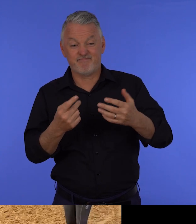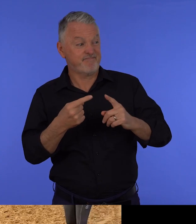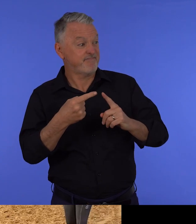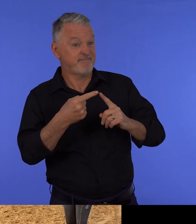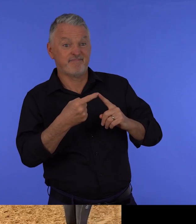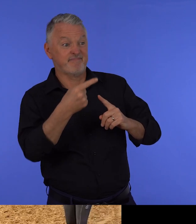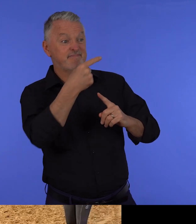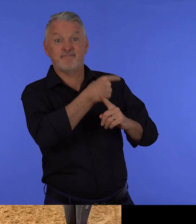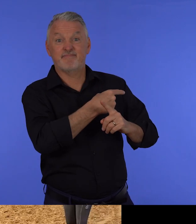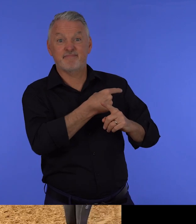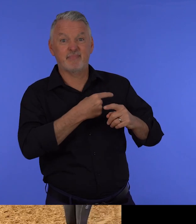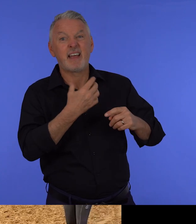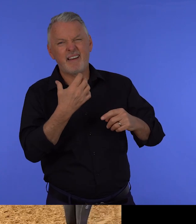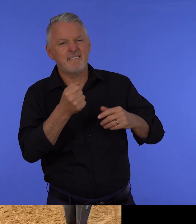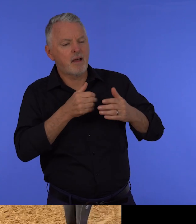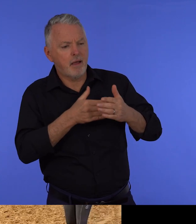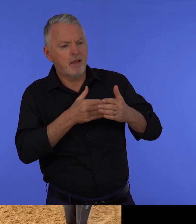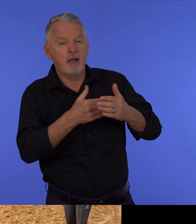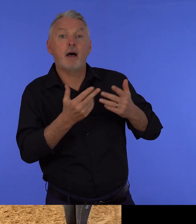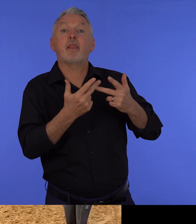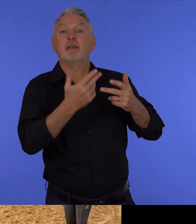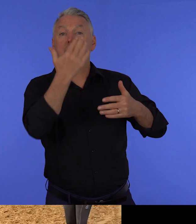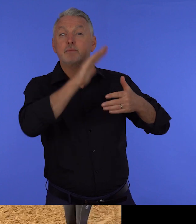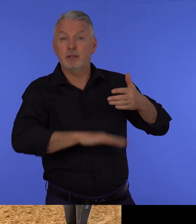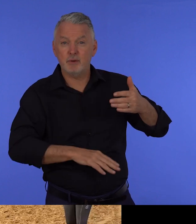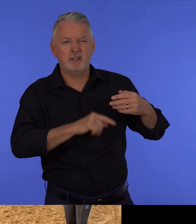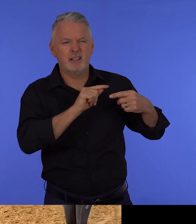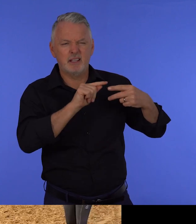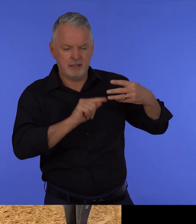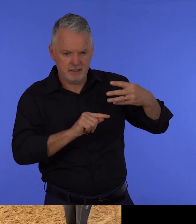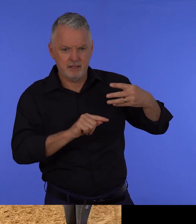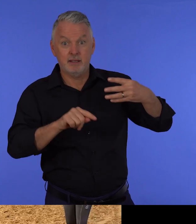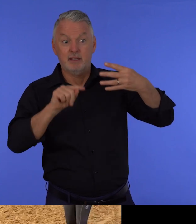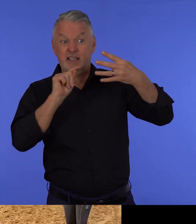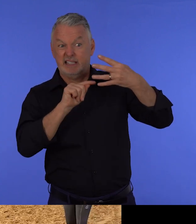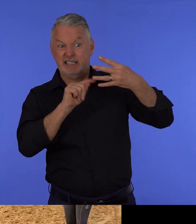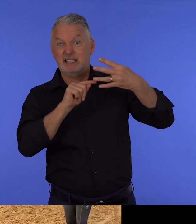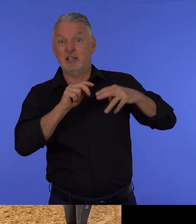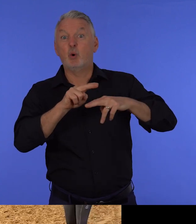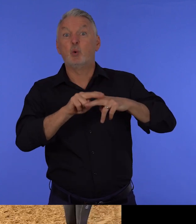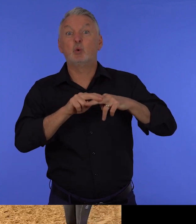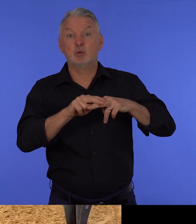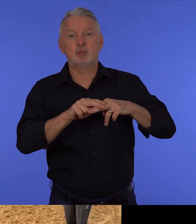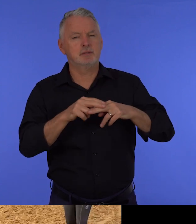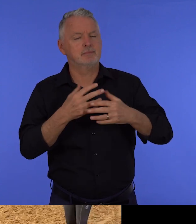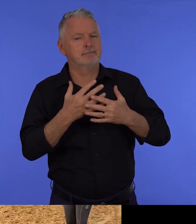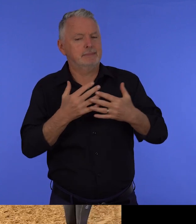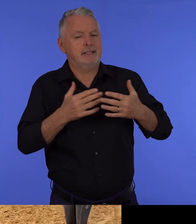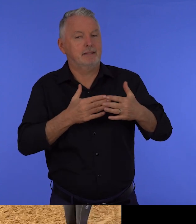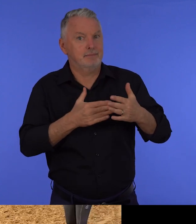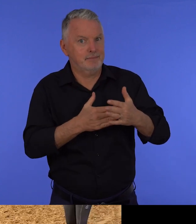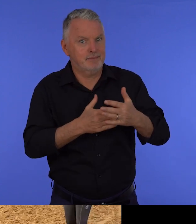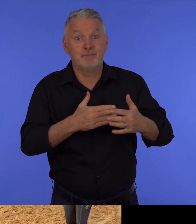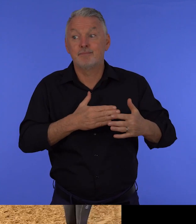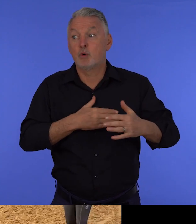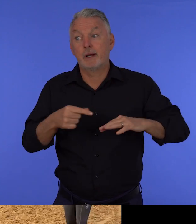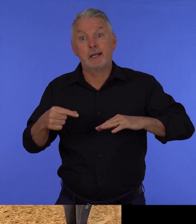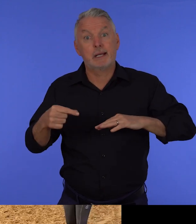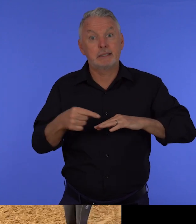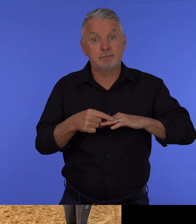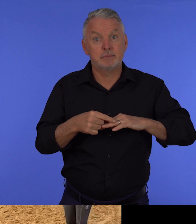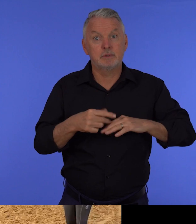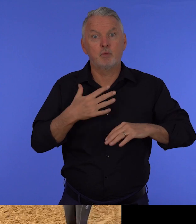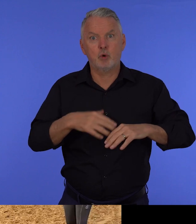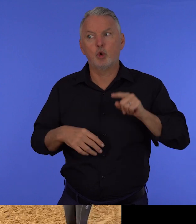If any of the journeys has been a little bit bumpy, this has probably been the one that has. It was